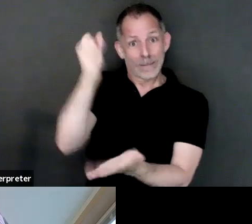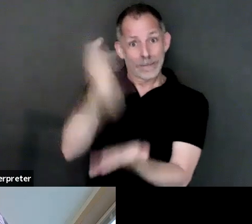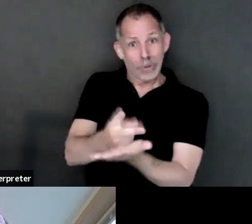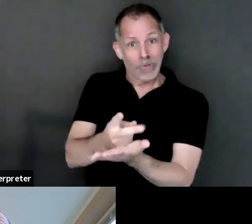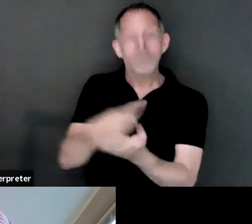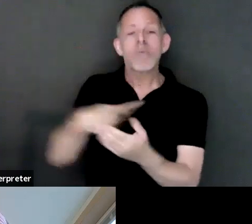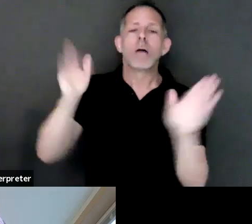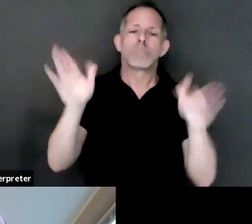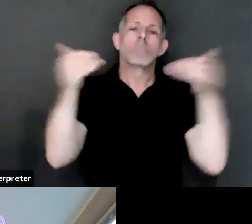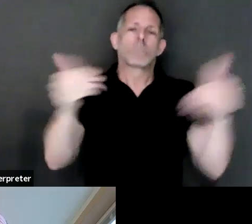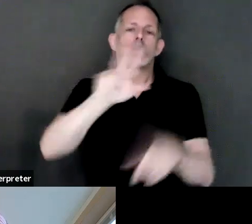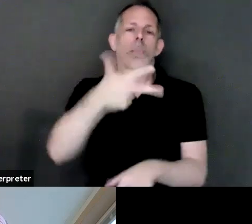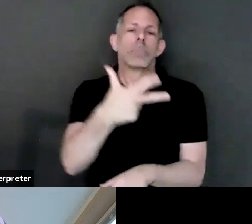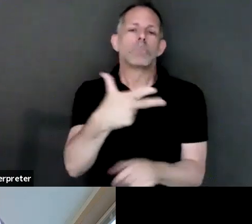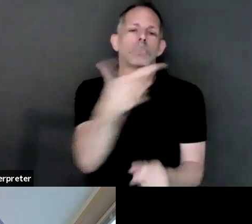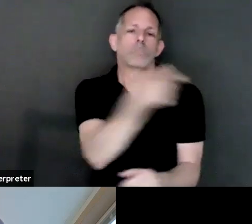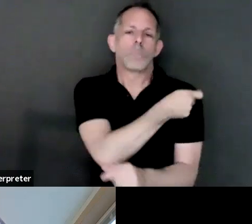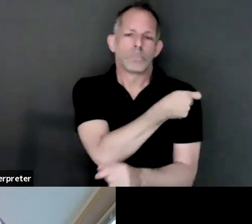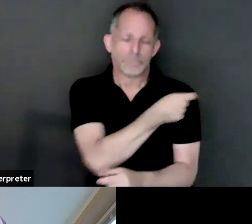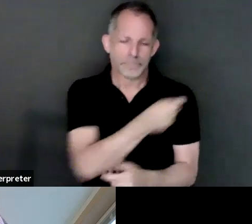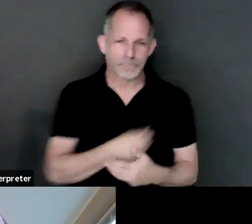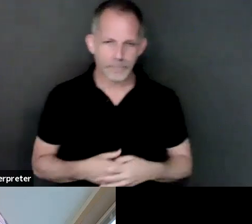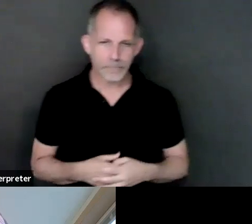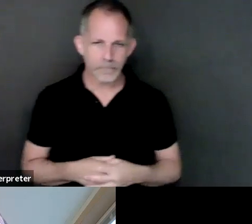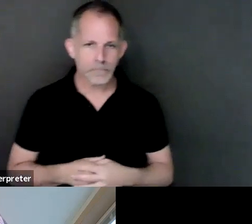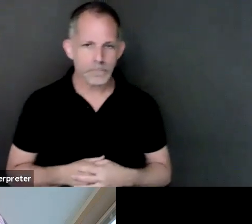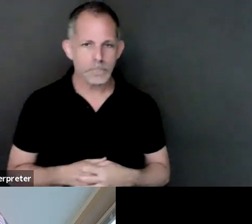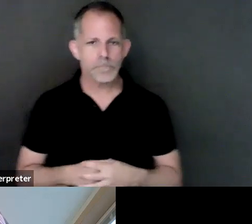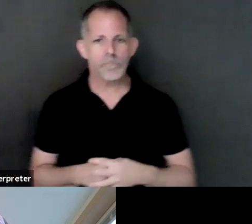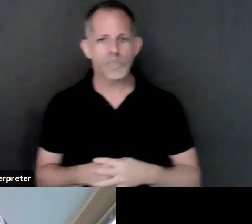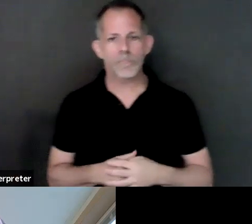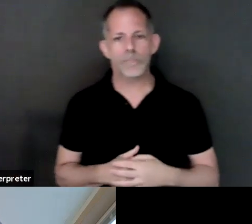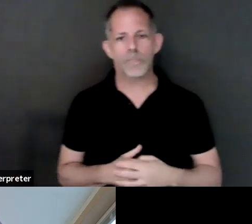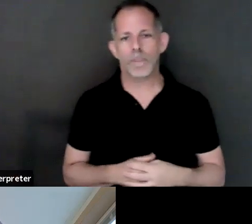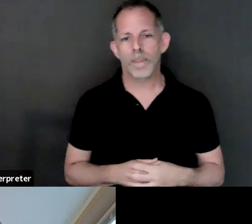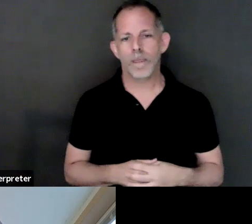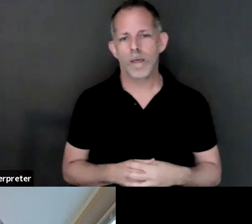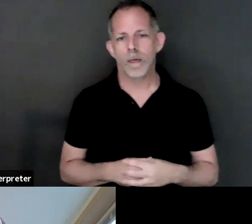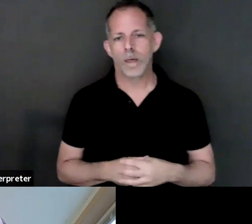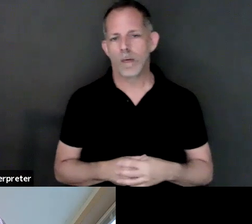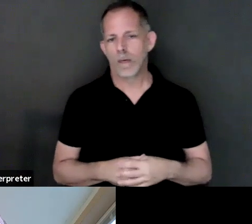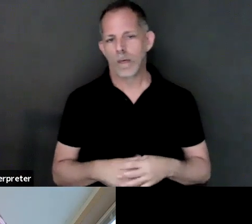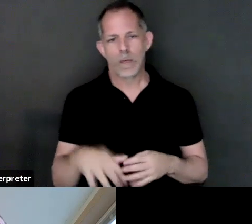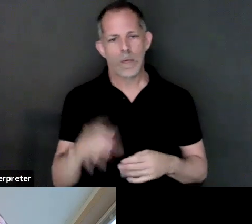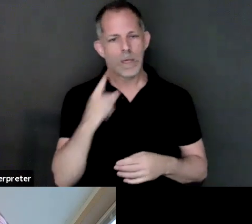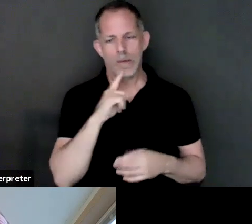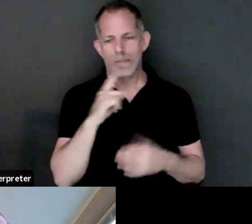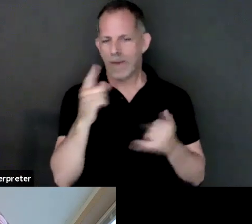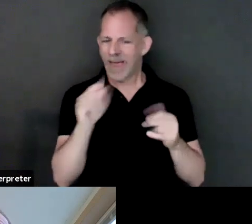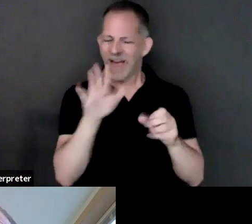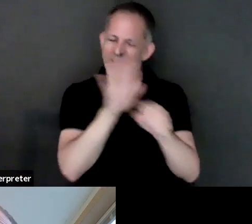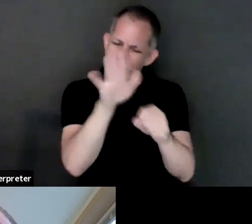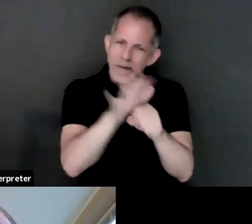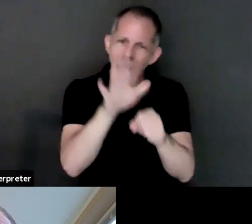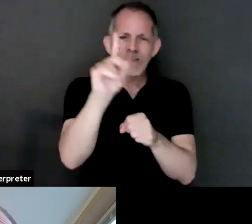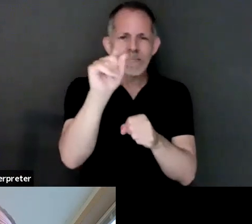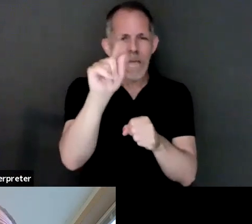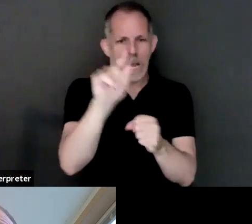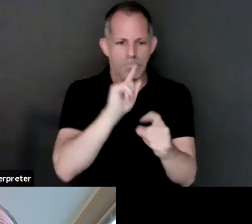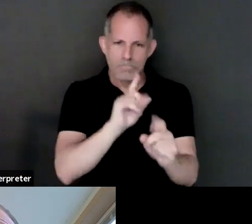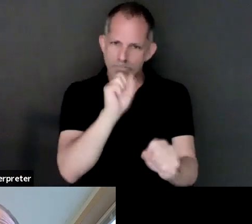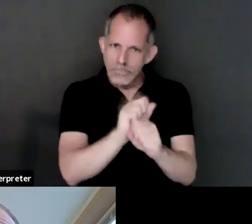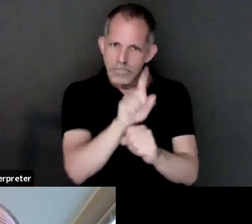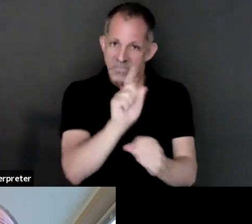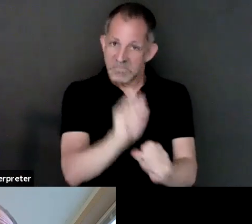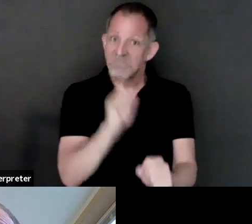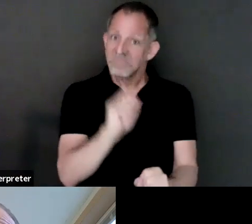then sufficient data to motivate the advisory committee to make a recommendation for its use. And I want to say again